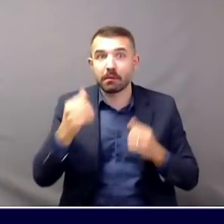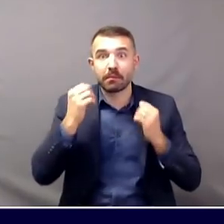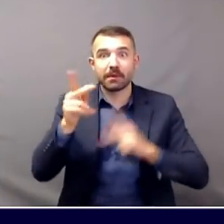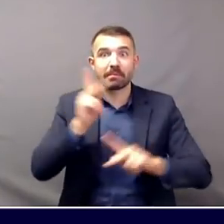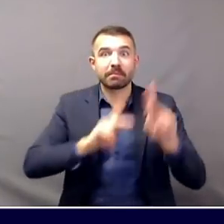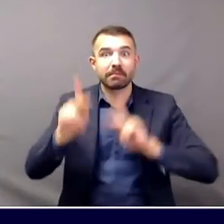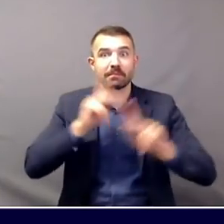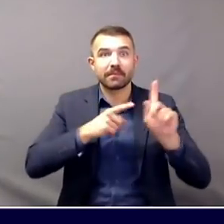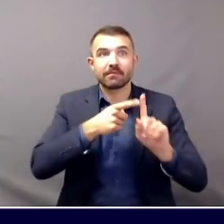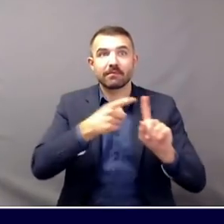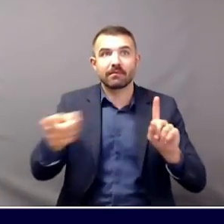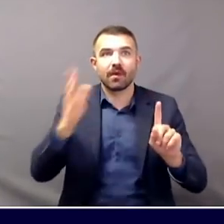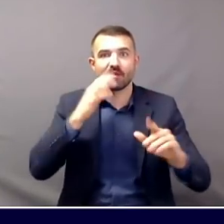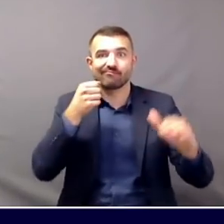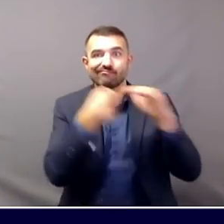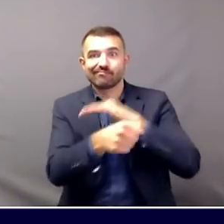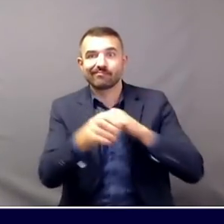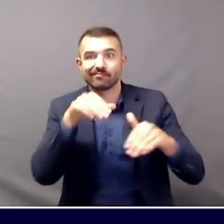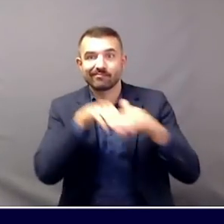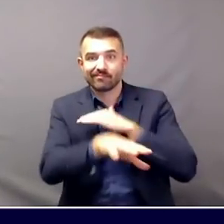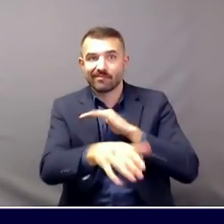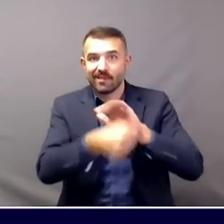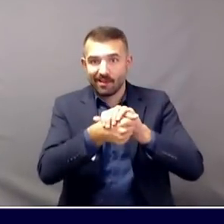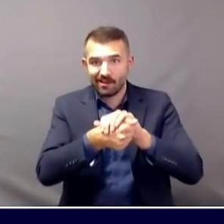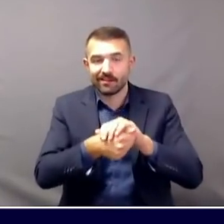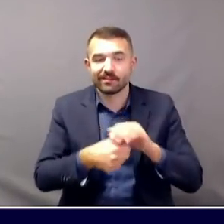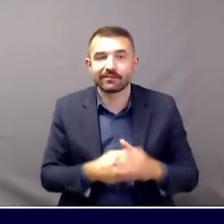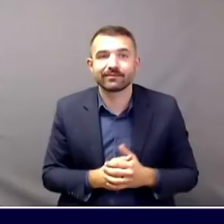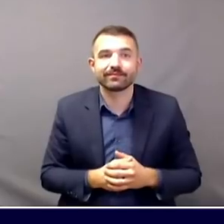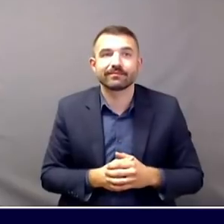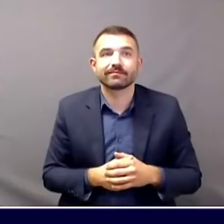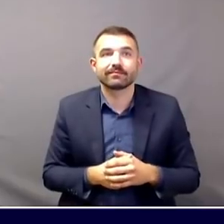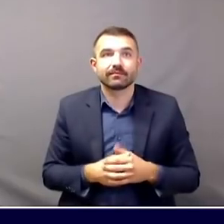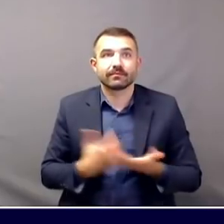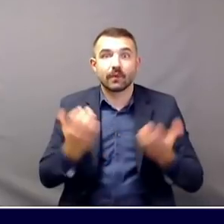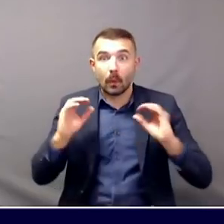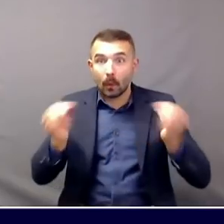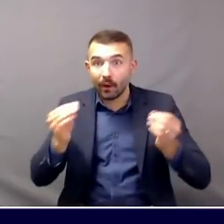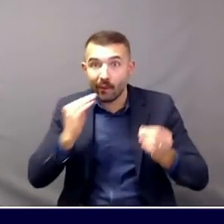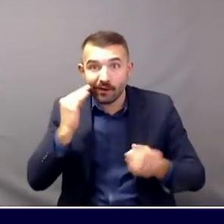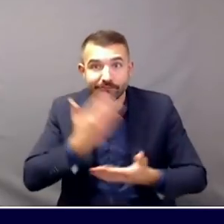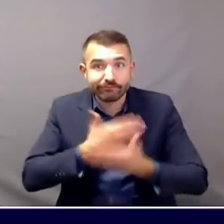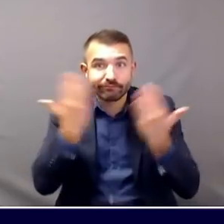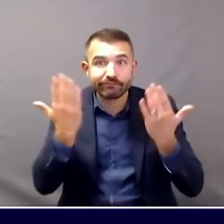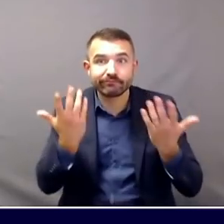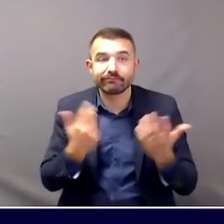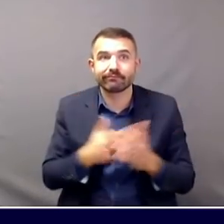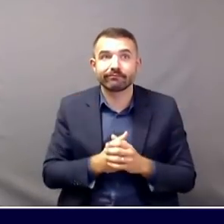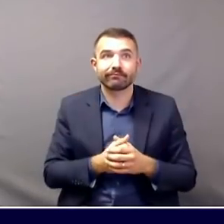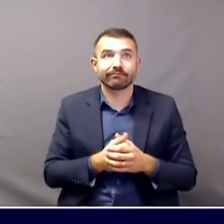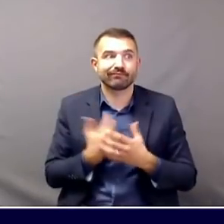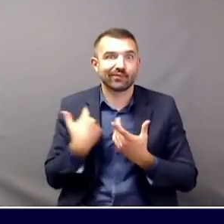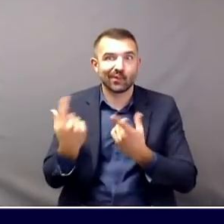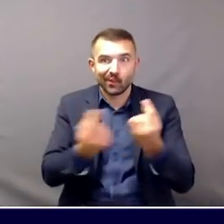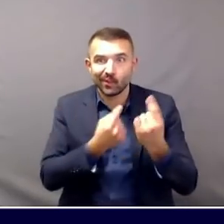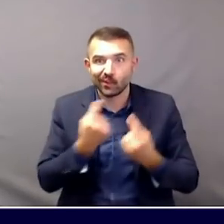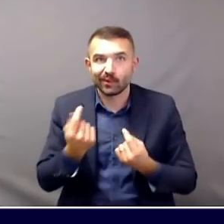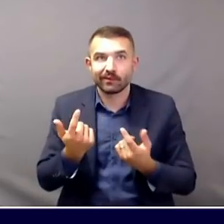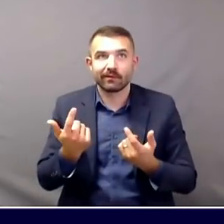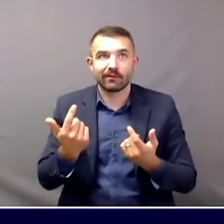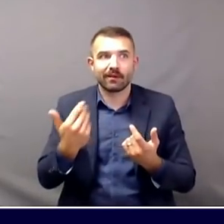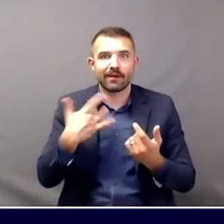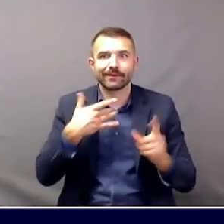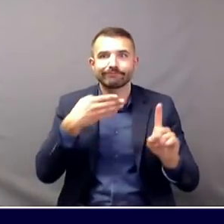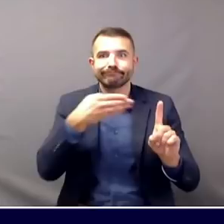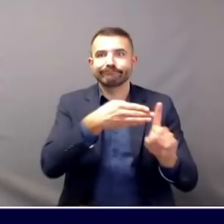people experiencing homelessness, particularly, as you said, amongst the unhoused. One of the things that we've done very recently is to make sure that shelters